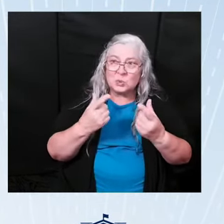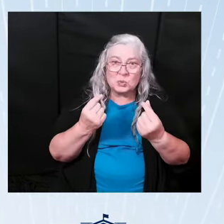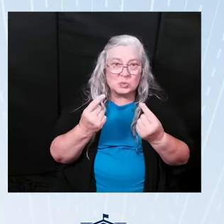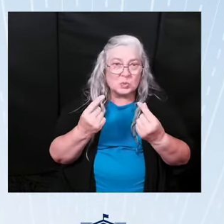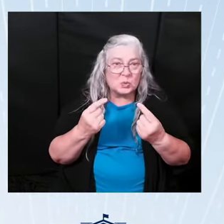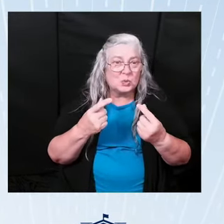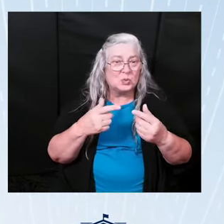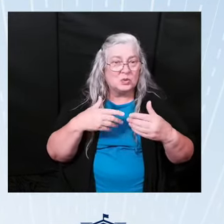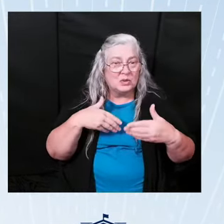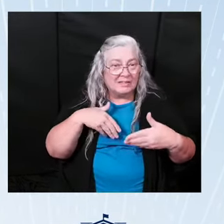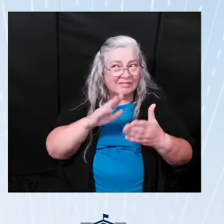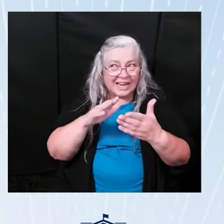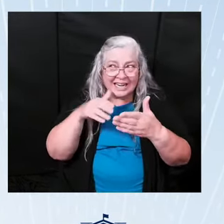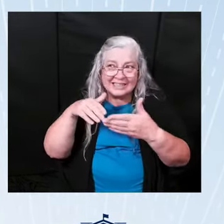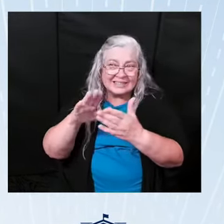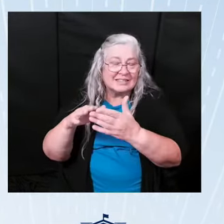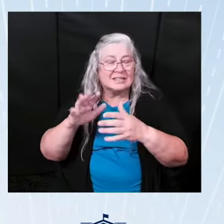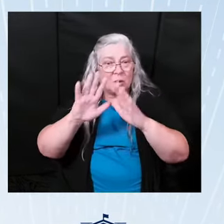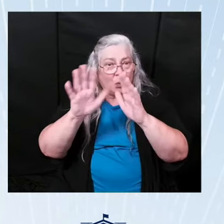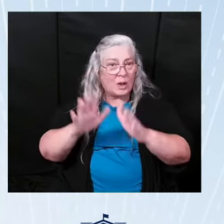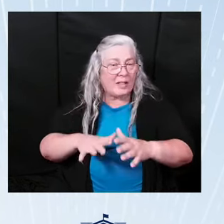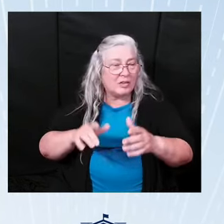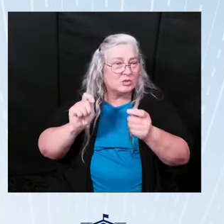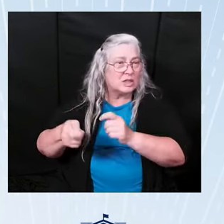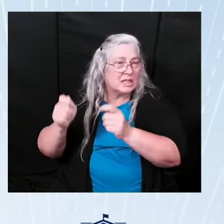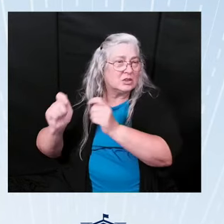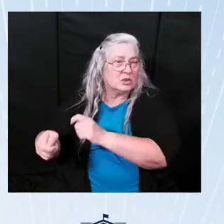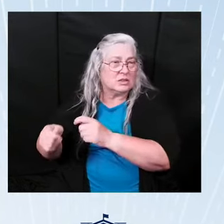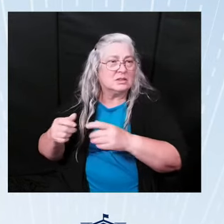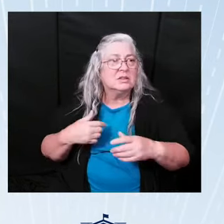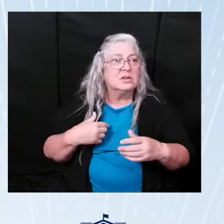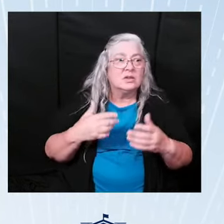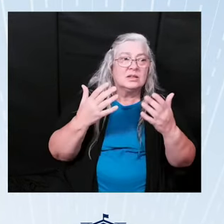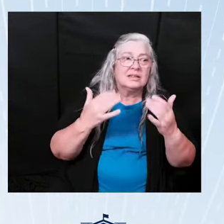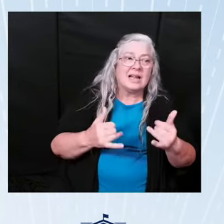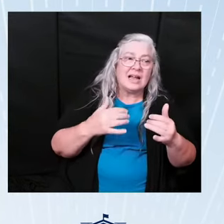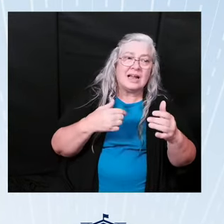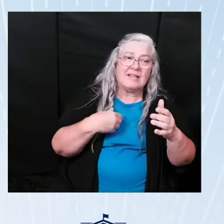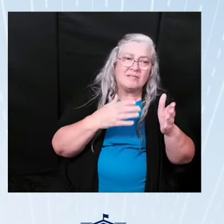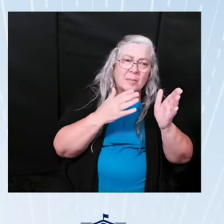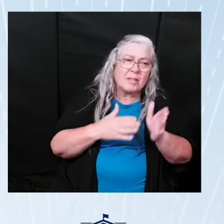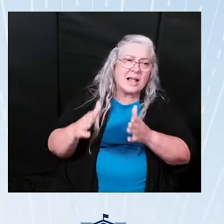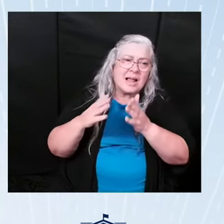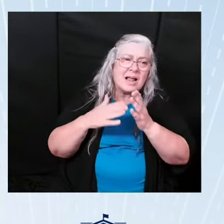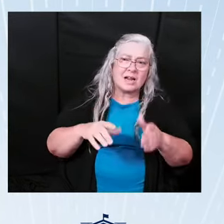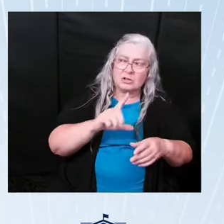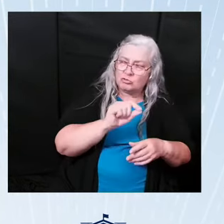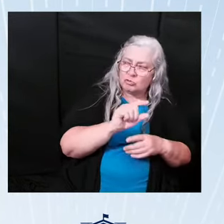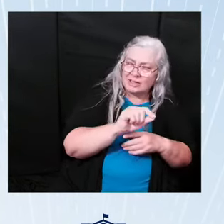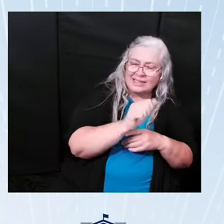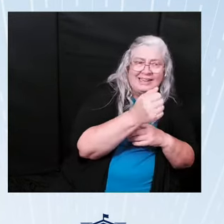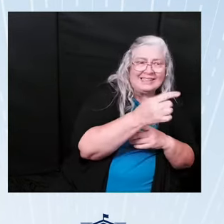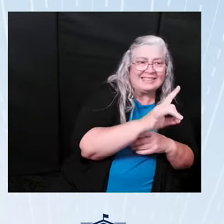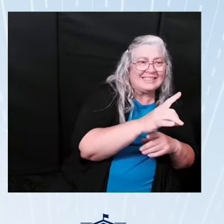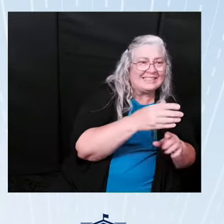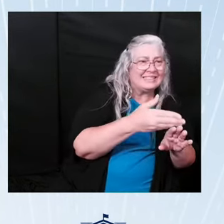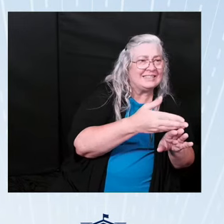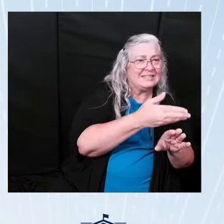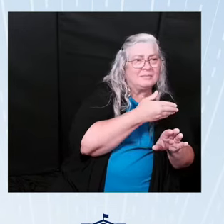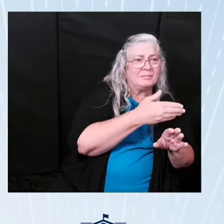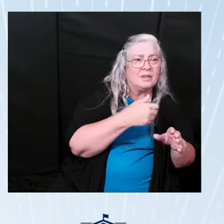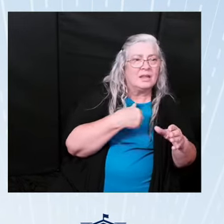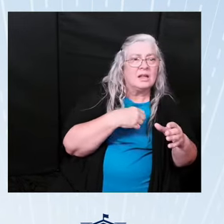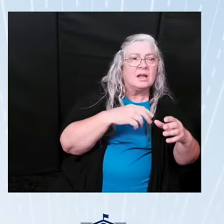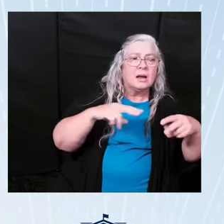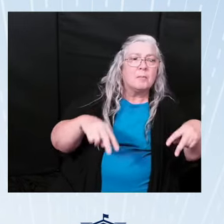said, what's the difference between a 1.5 degree world, which particularly the most vulnerable nations were